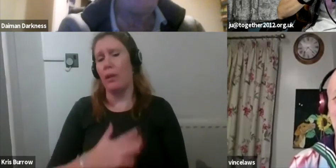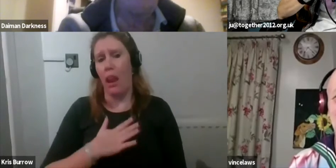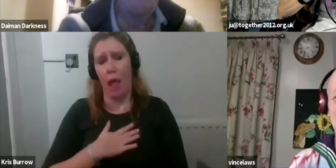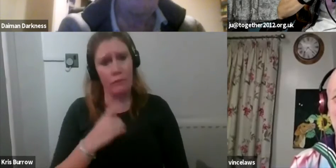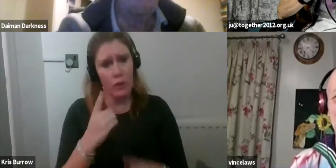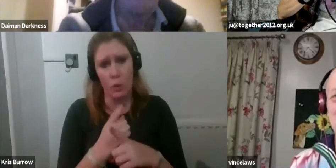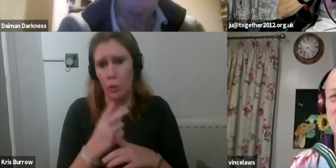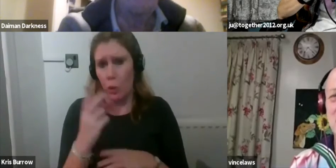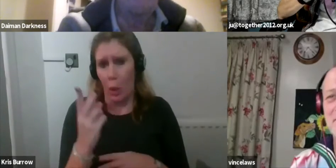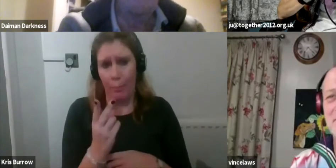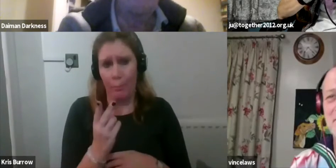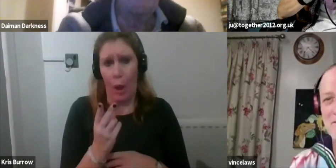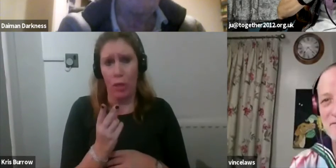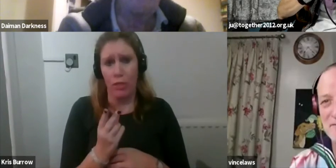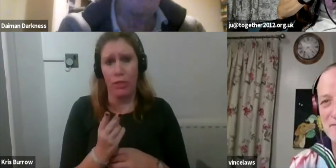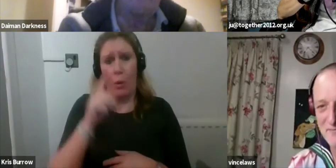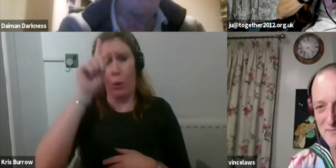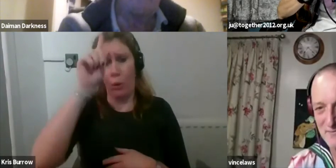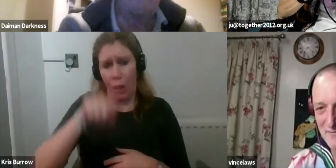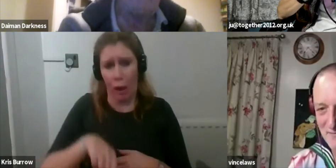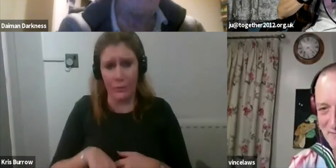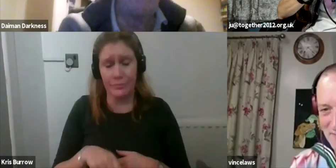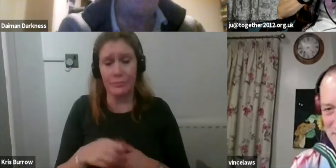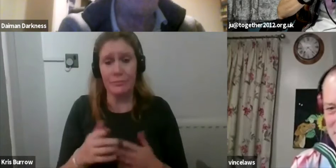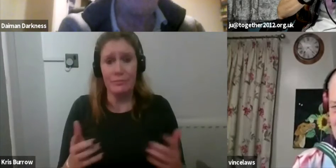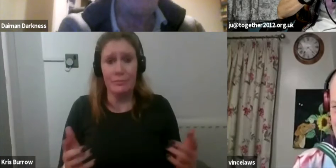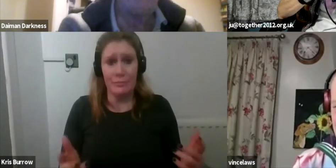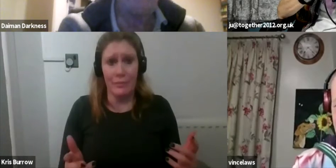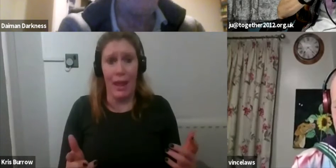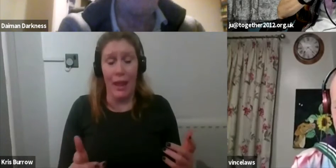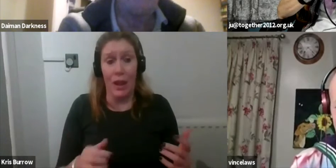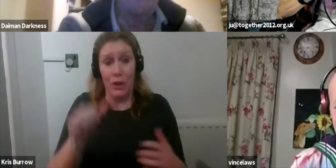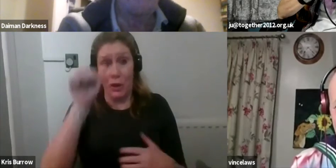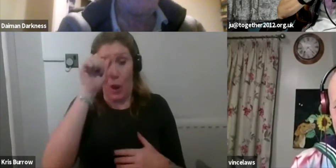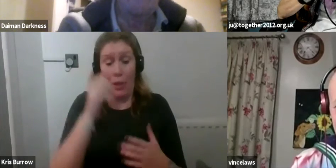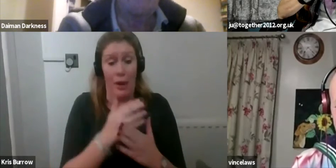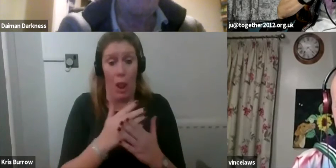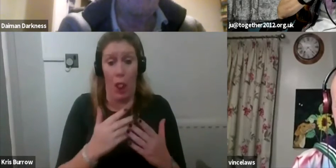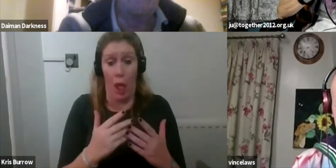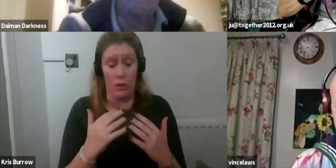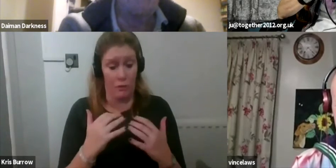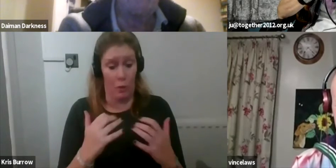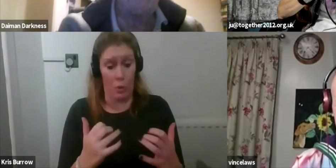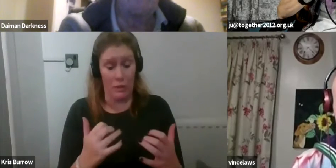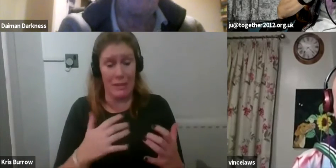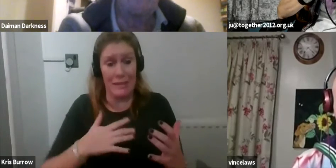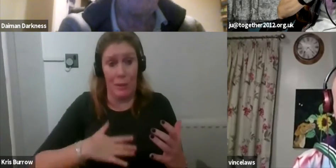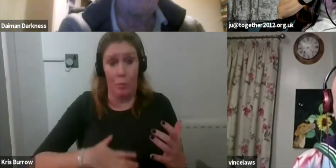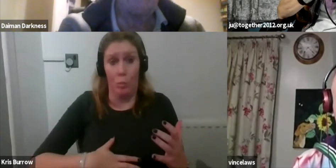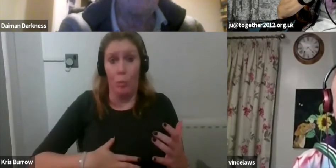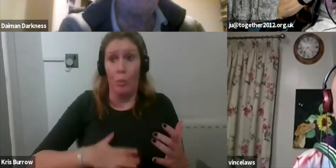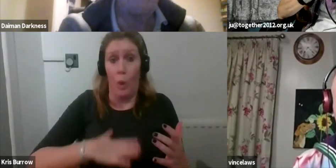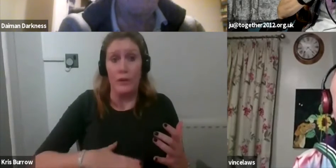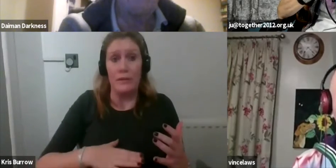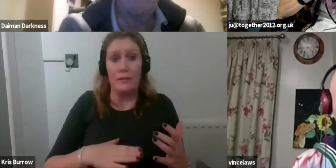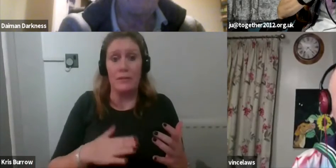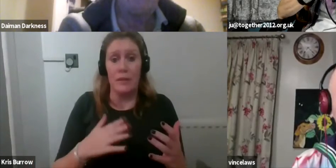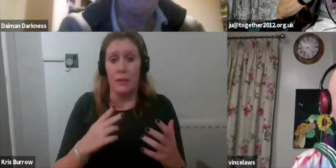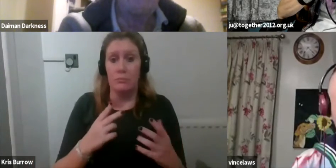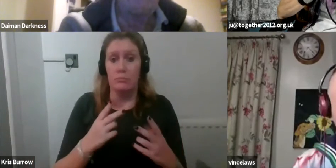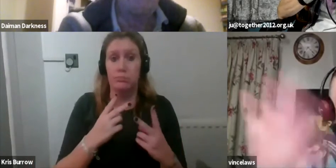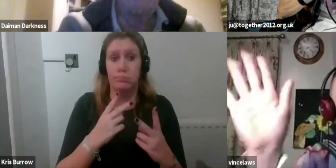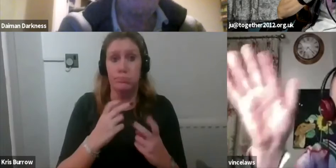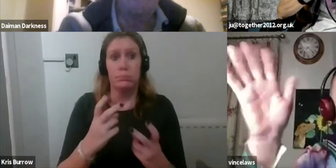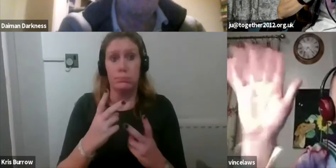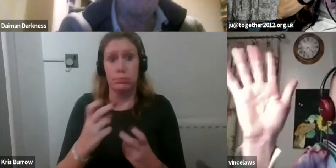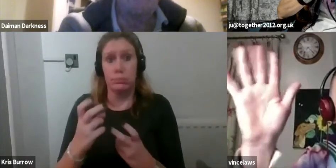And I know everybody would love to hear from you as well. We have audience members over in North America as well as the UK